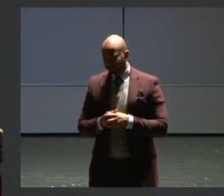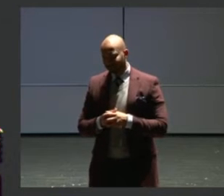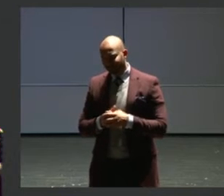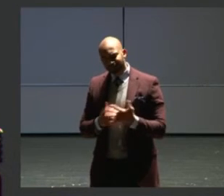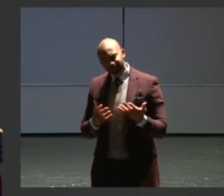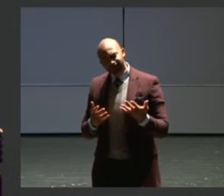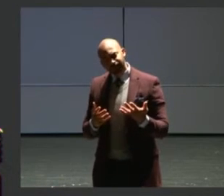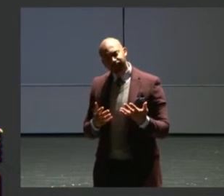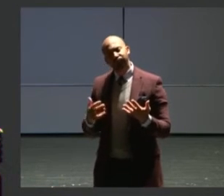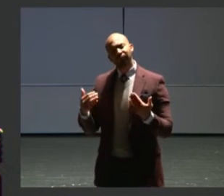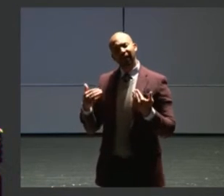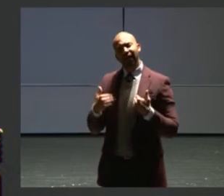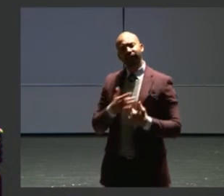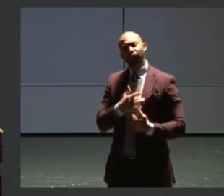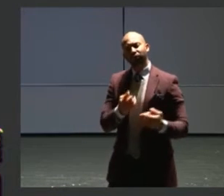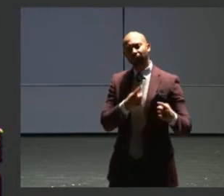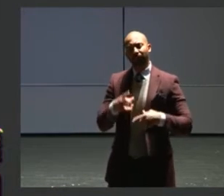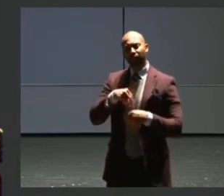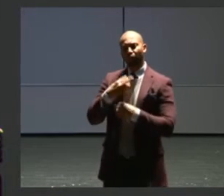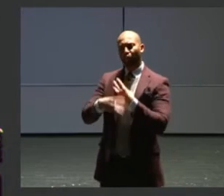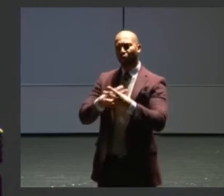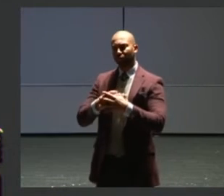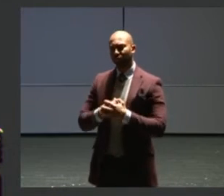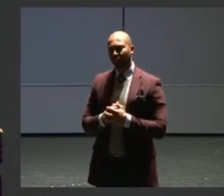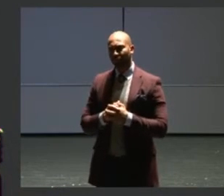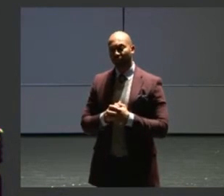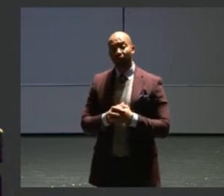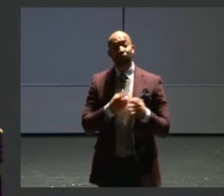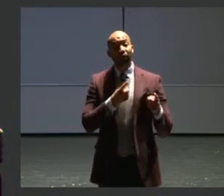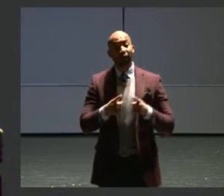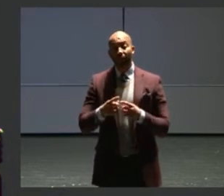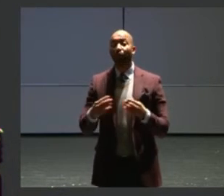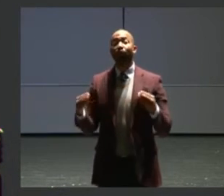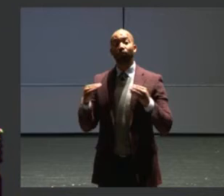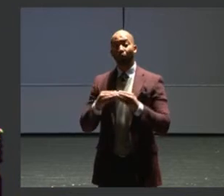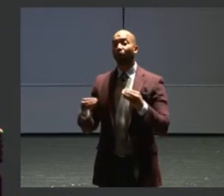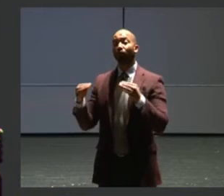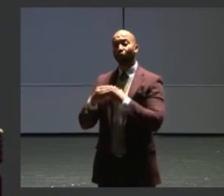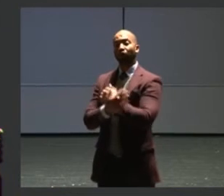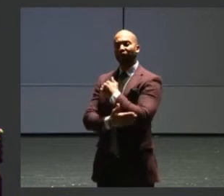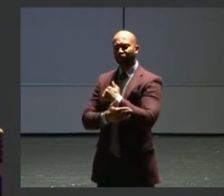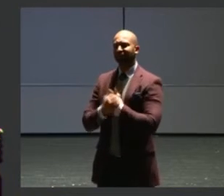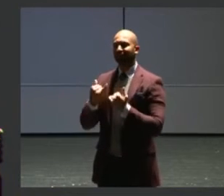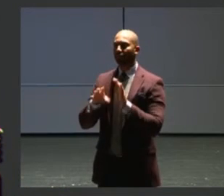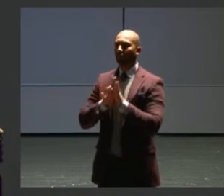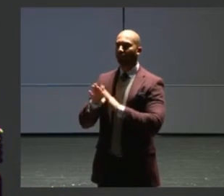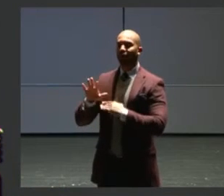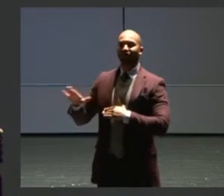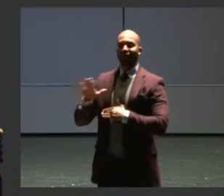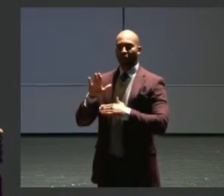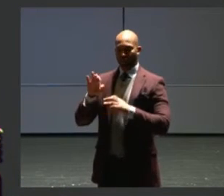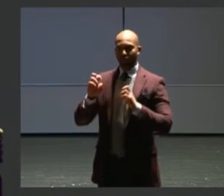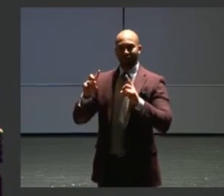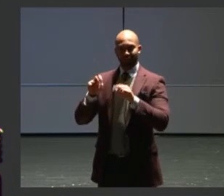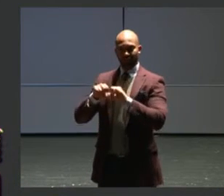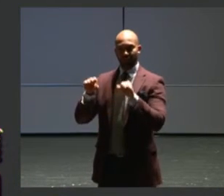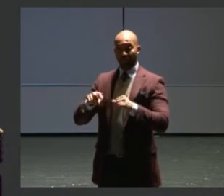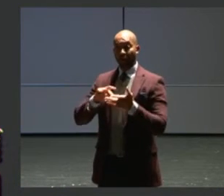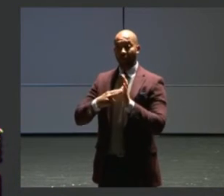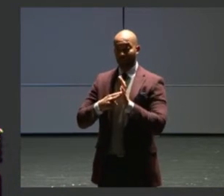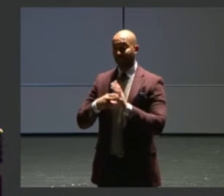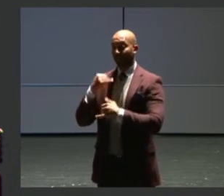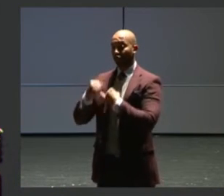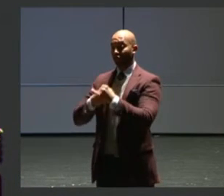there's a couple of major trends that are going. One is where a lot of countries are developing their own education systems and wanting to keep a lot of those students at